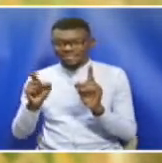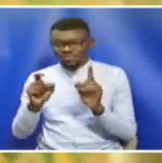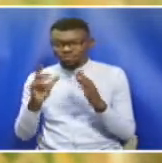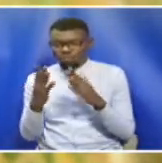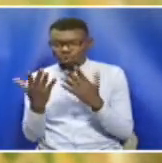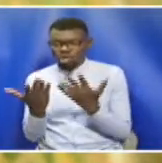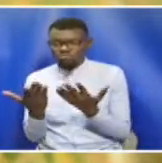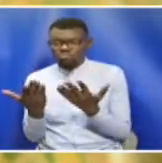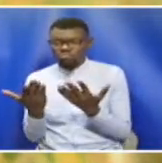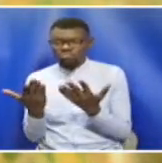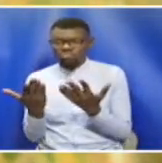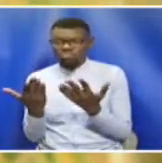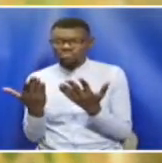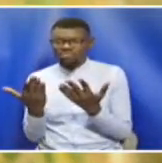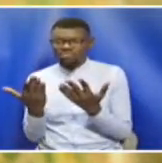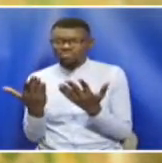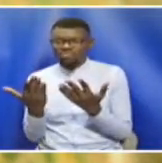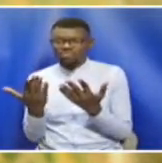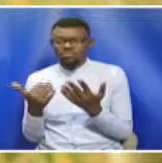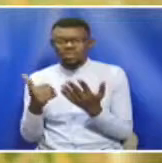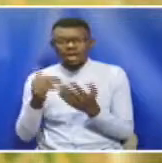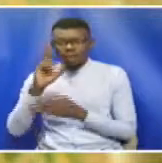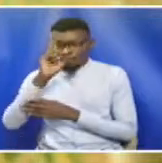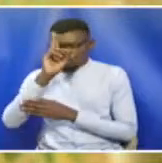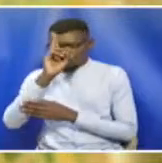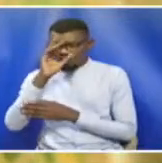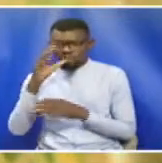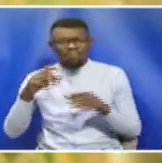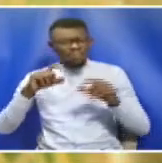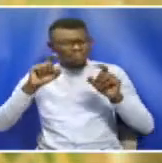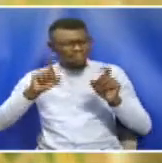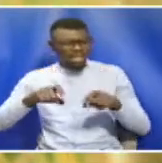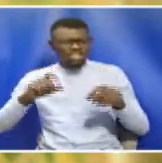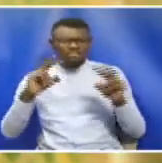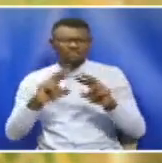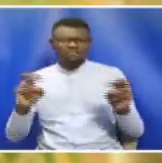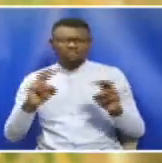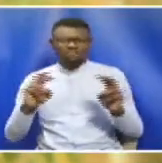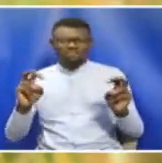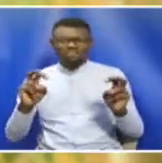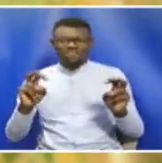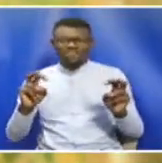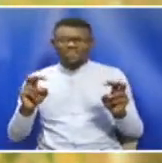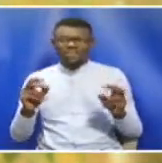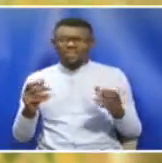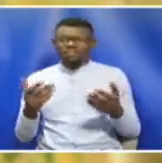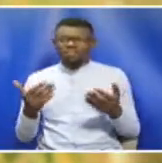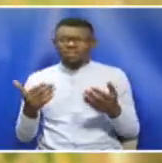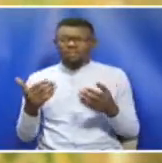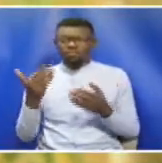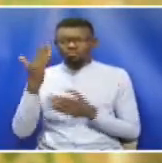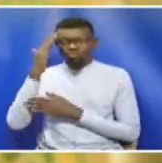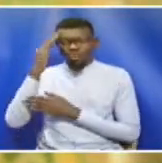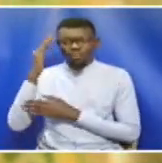obligation on the part of the law enforcement authorities to carry out an investigation. Criminal law,